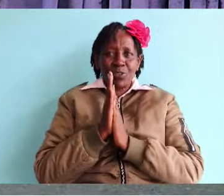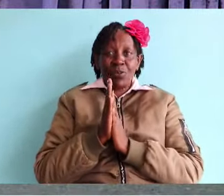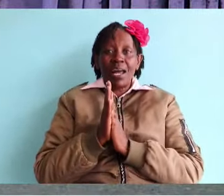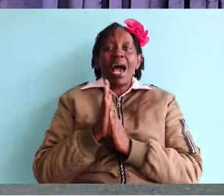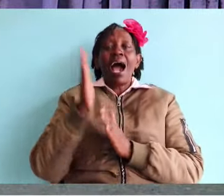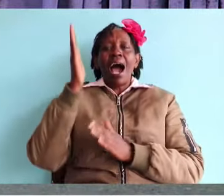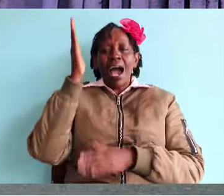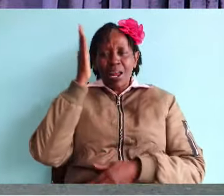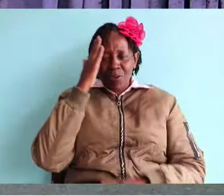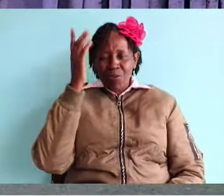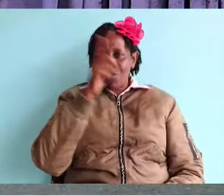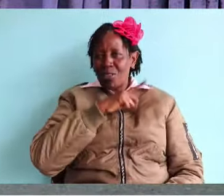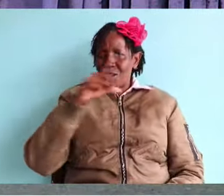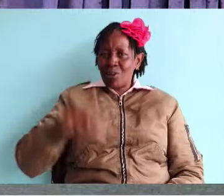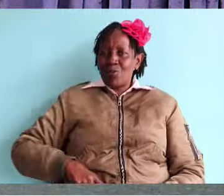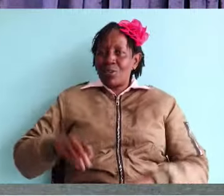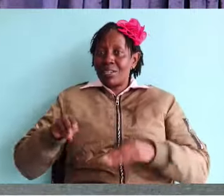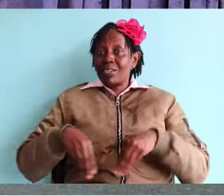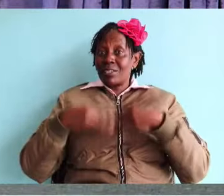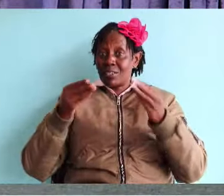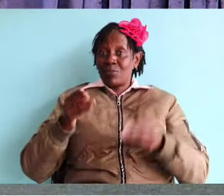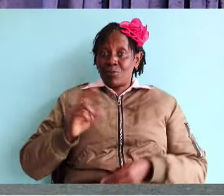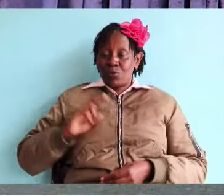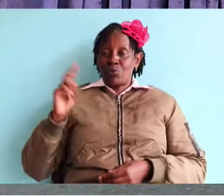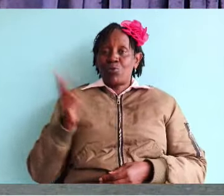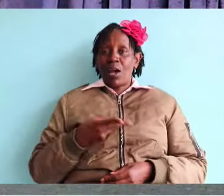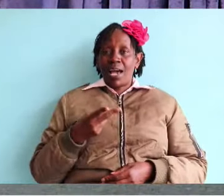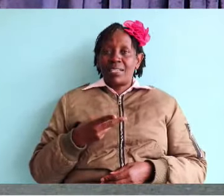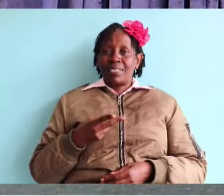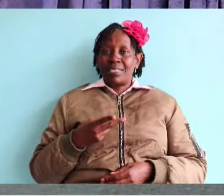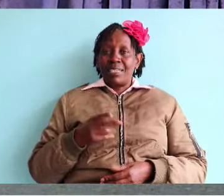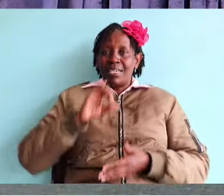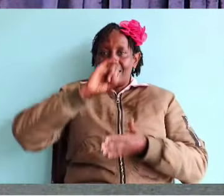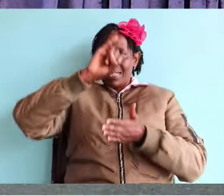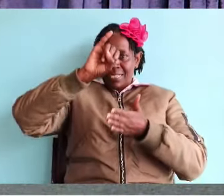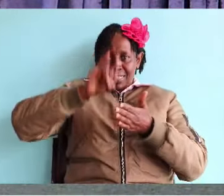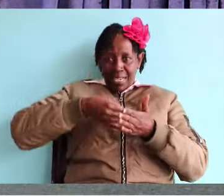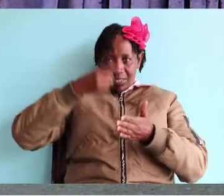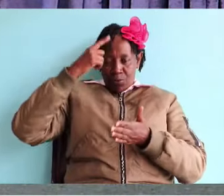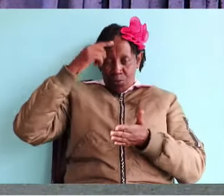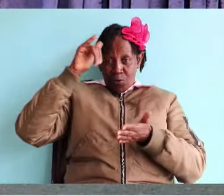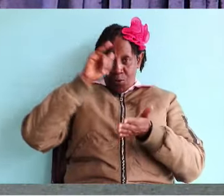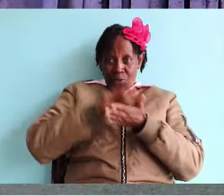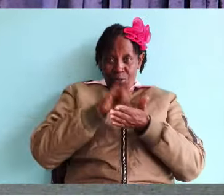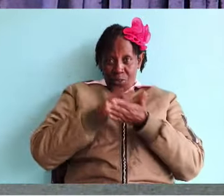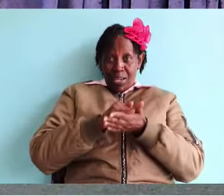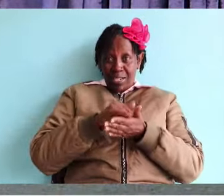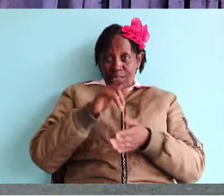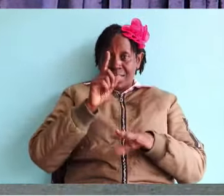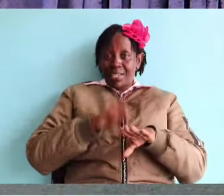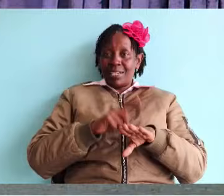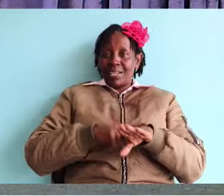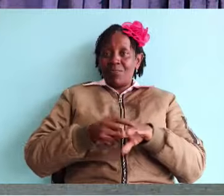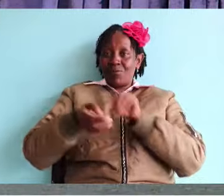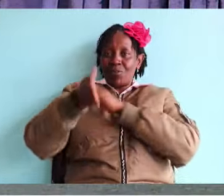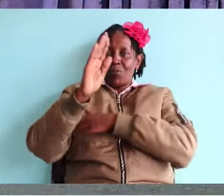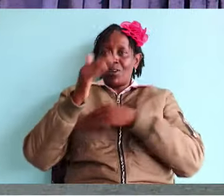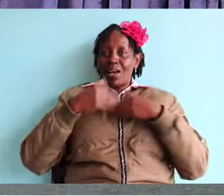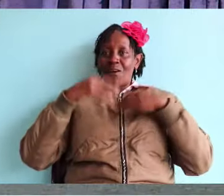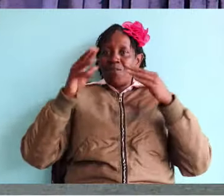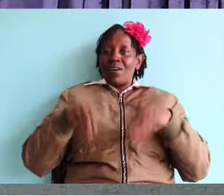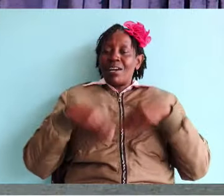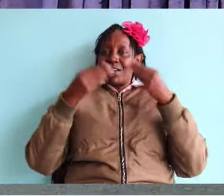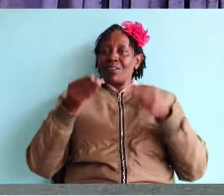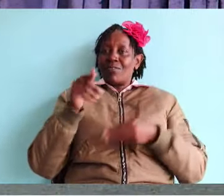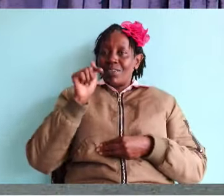give them to us, you know. Just for that, when the Lord has given, and it is because this is